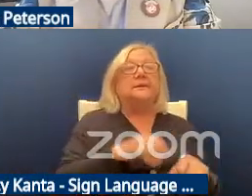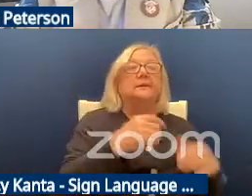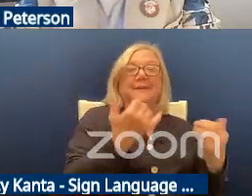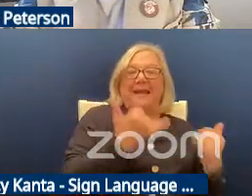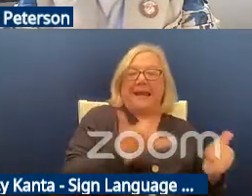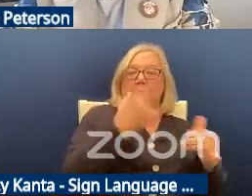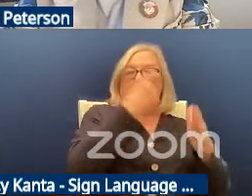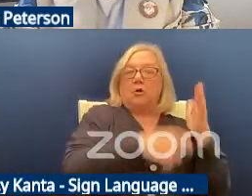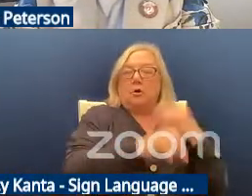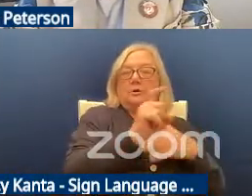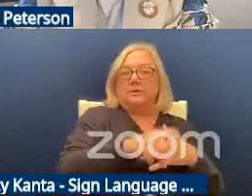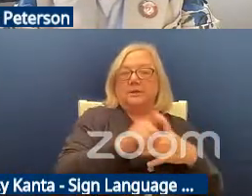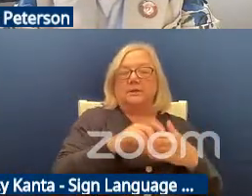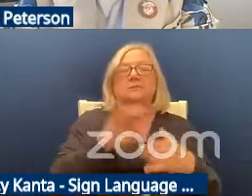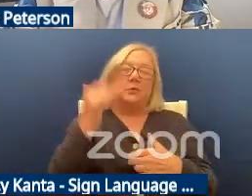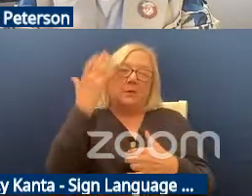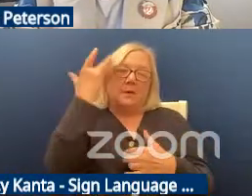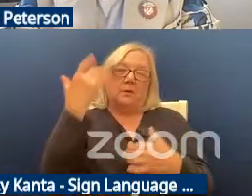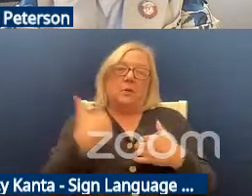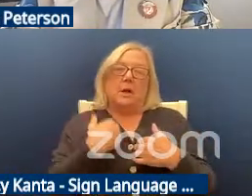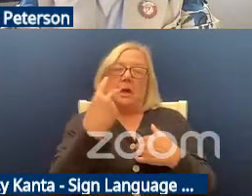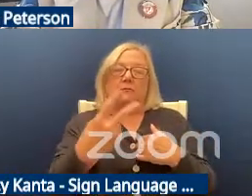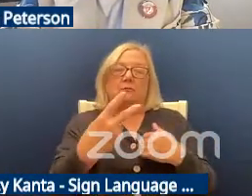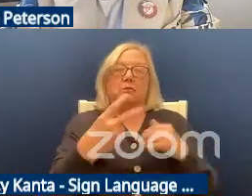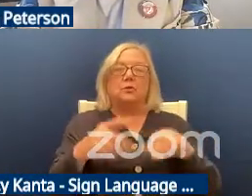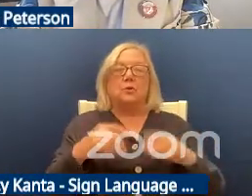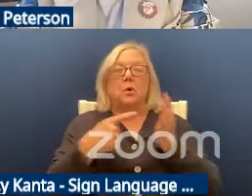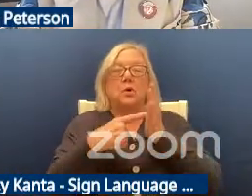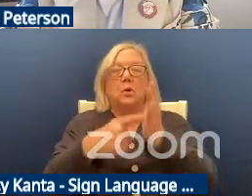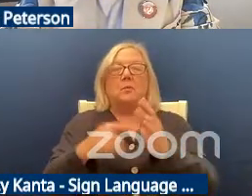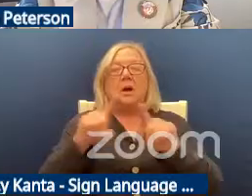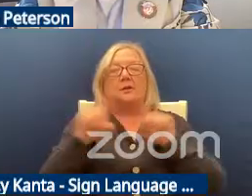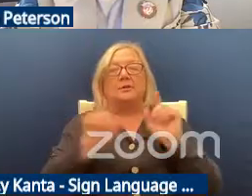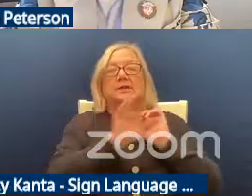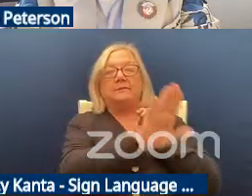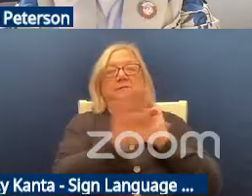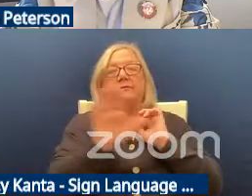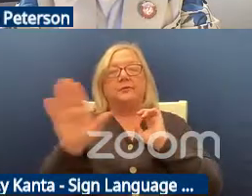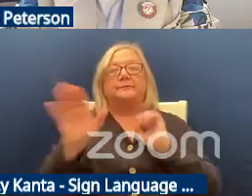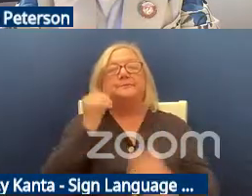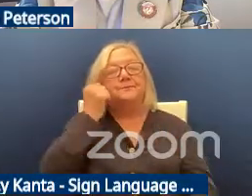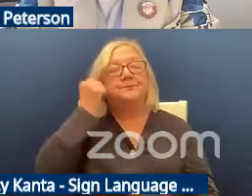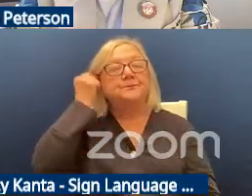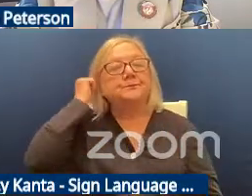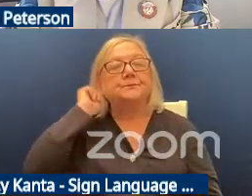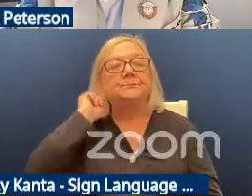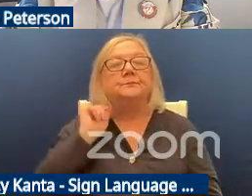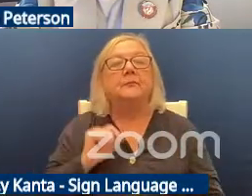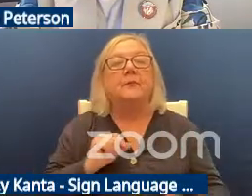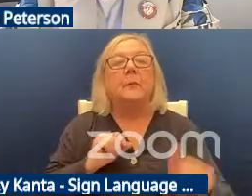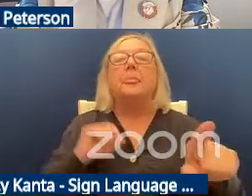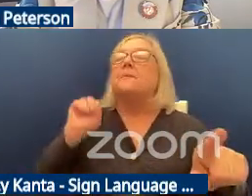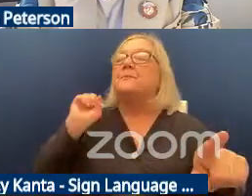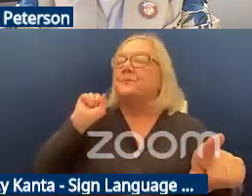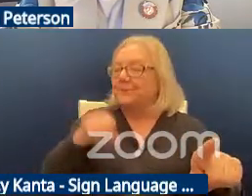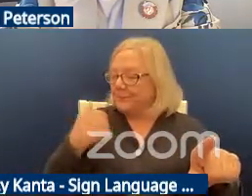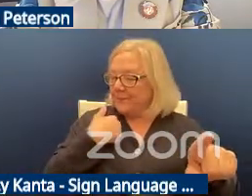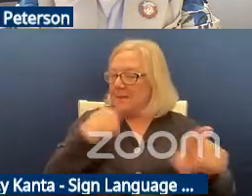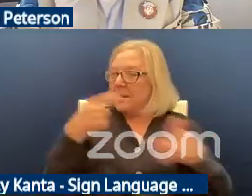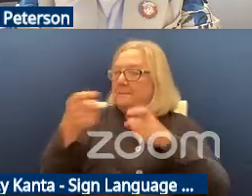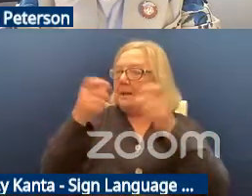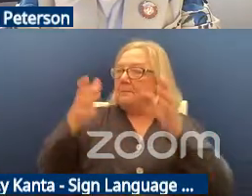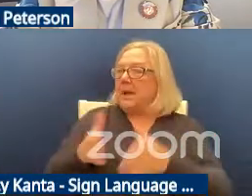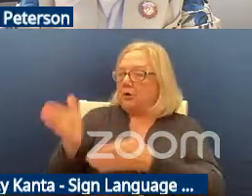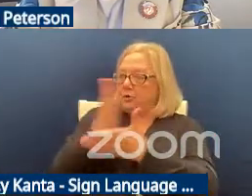why the two different models. Okay, thank you. And I'll just follow up to say, as a manager of a piece of a model that's